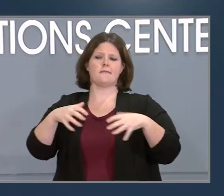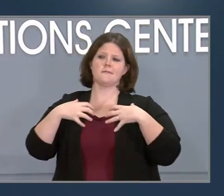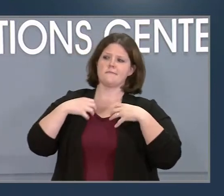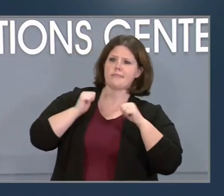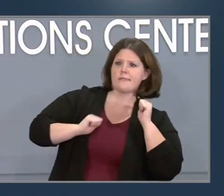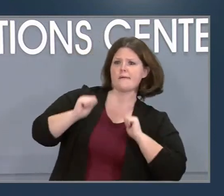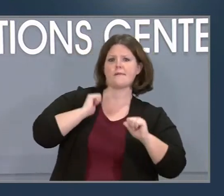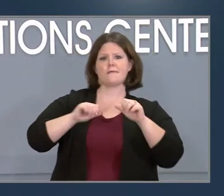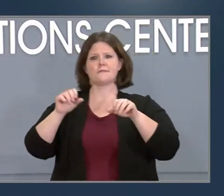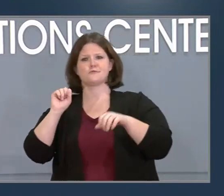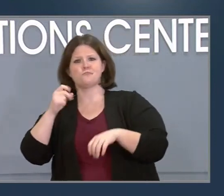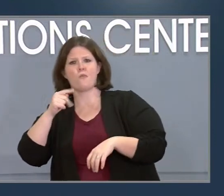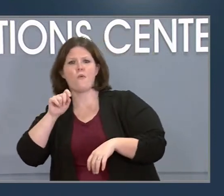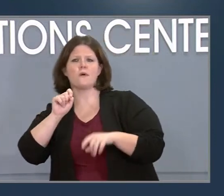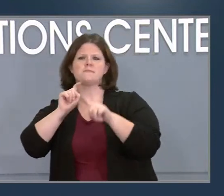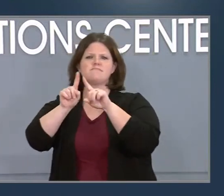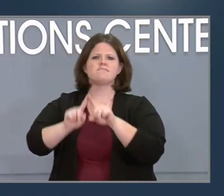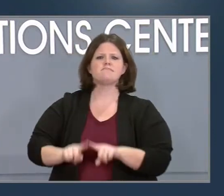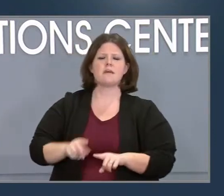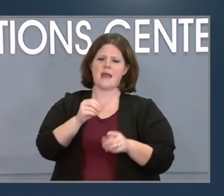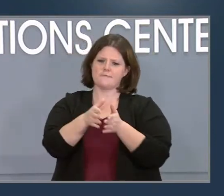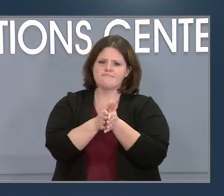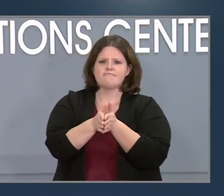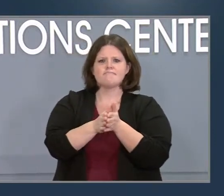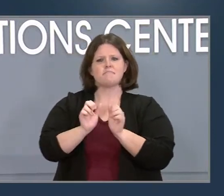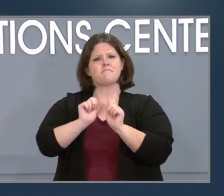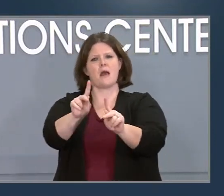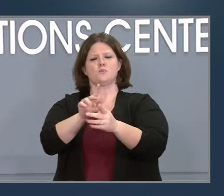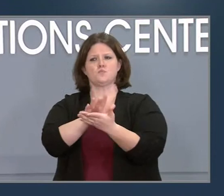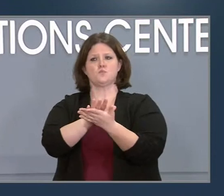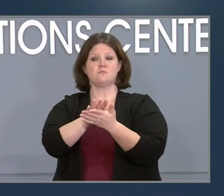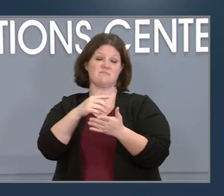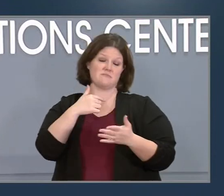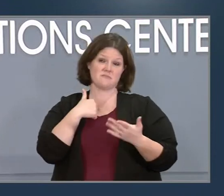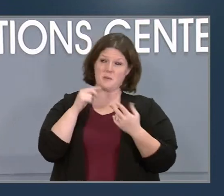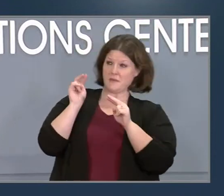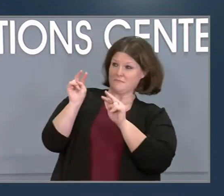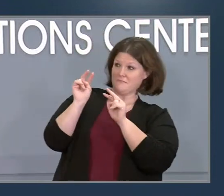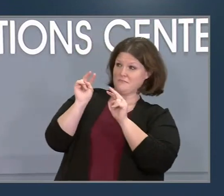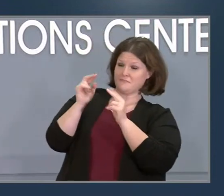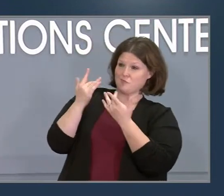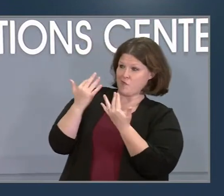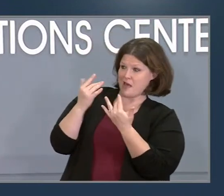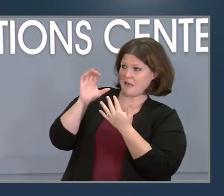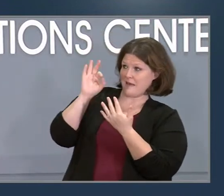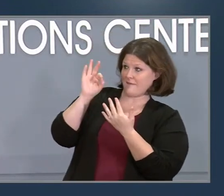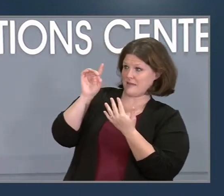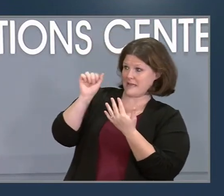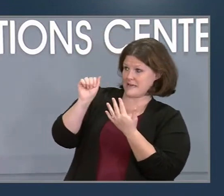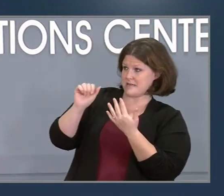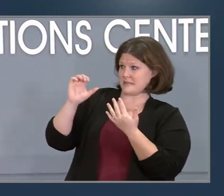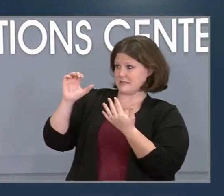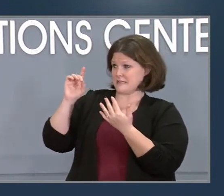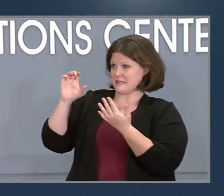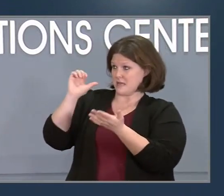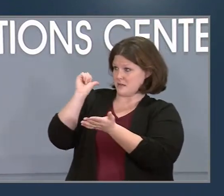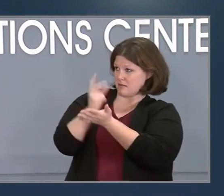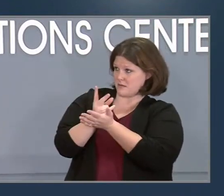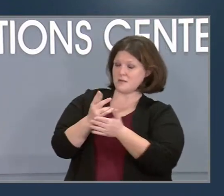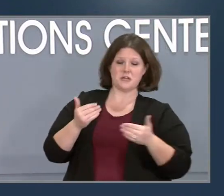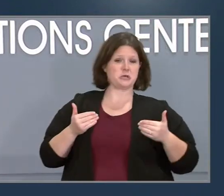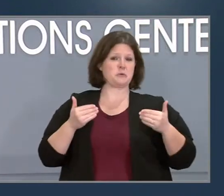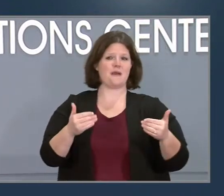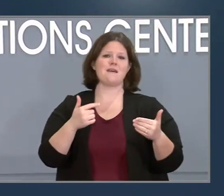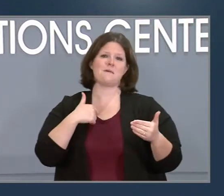I'm eager to get my daughters vaccinated once the FDA and CDC review the data and complete the process. Now,